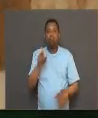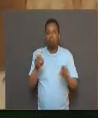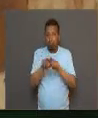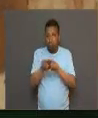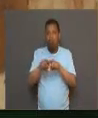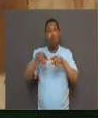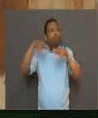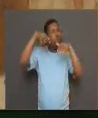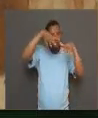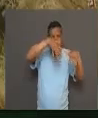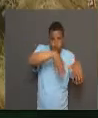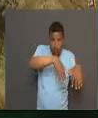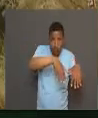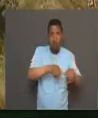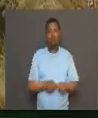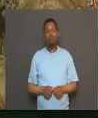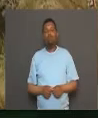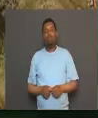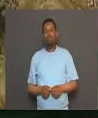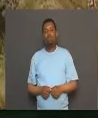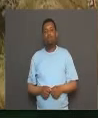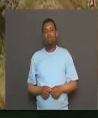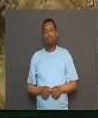oases and river basins,